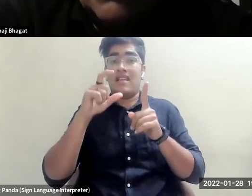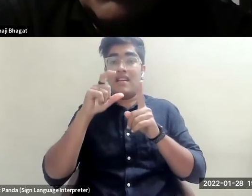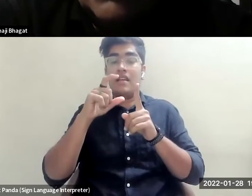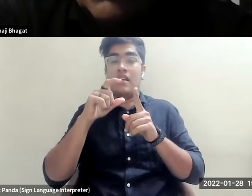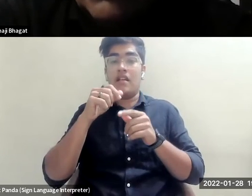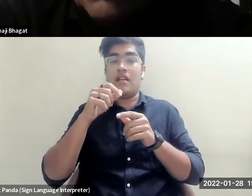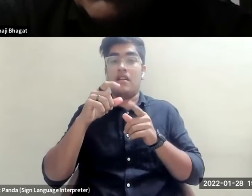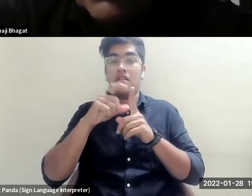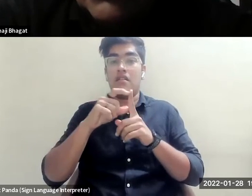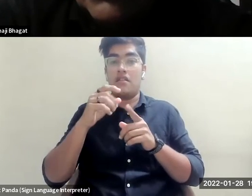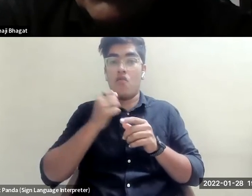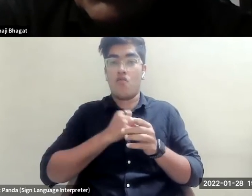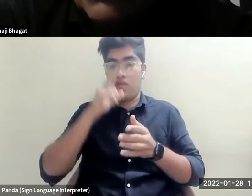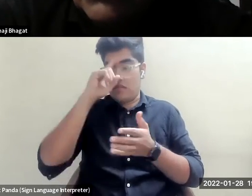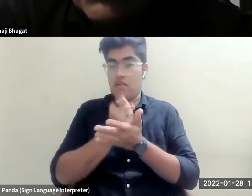Rahul.